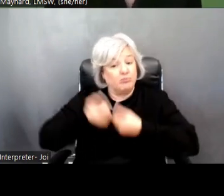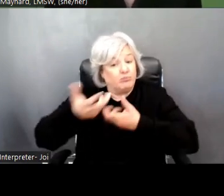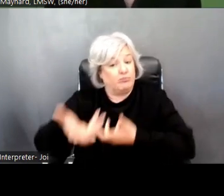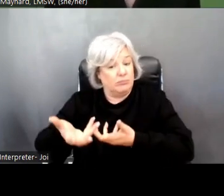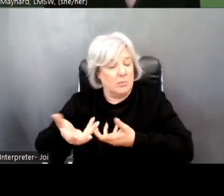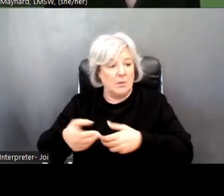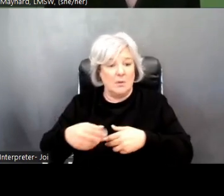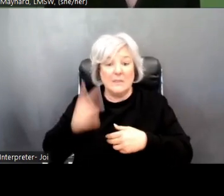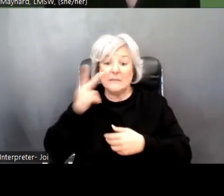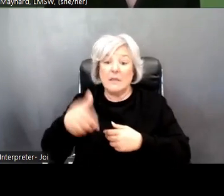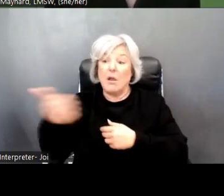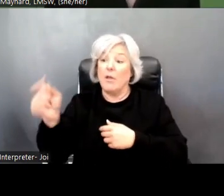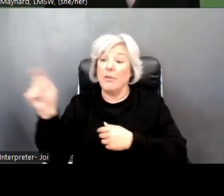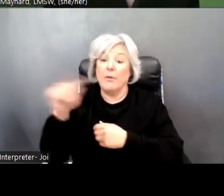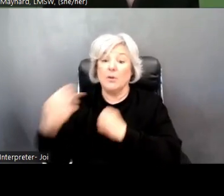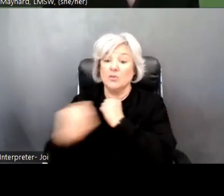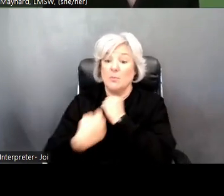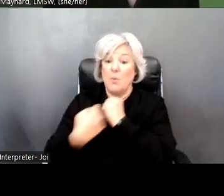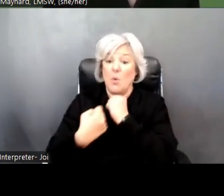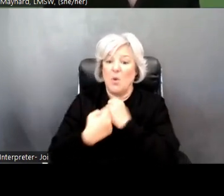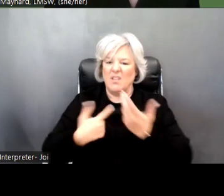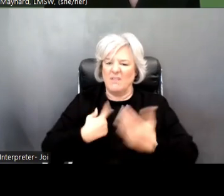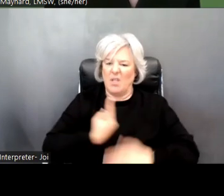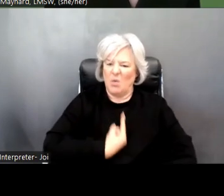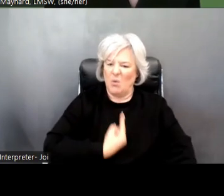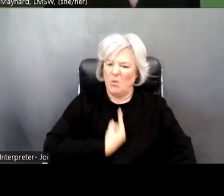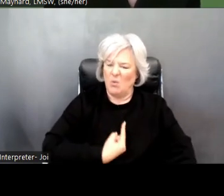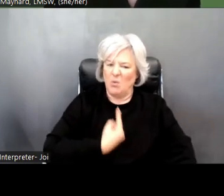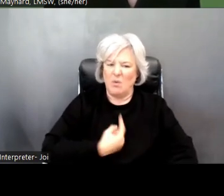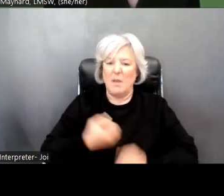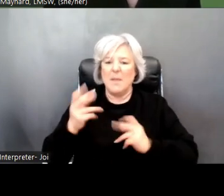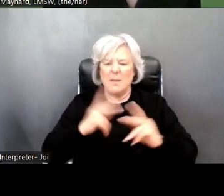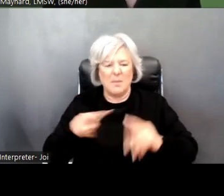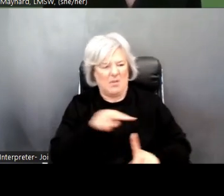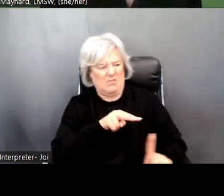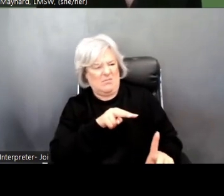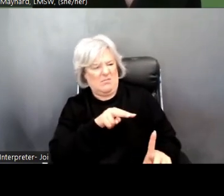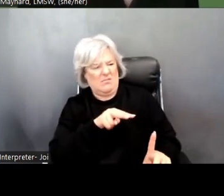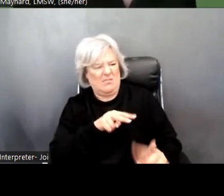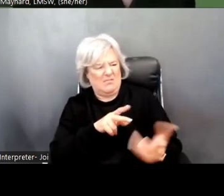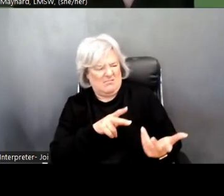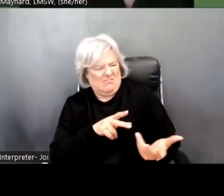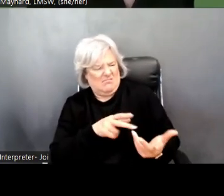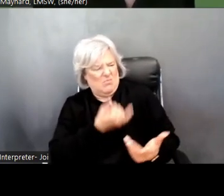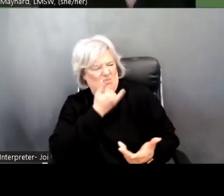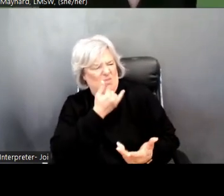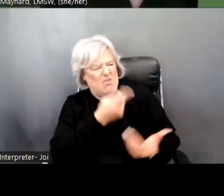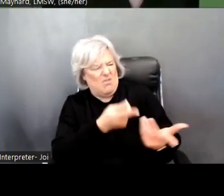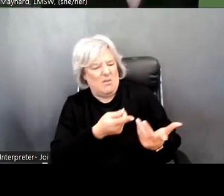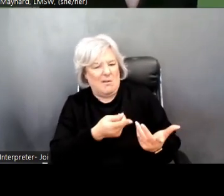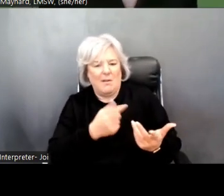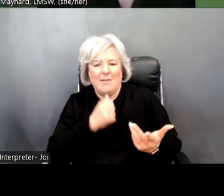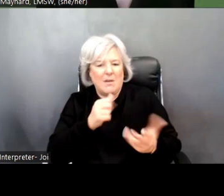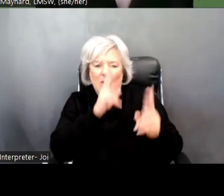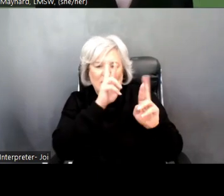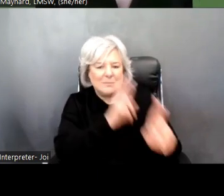others. This disenfranchised grief is misunderstood and often not honored, as we do when we lose somebody